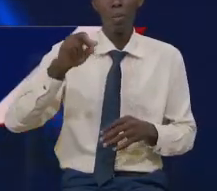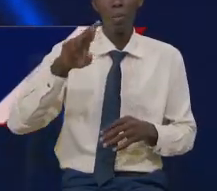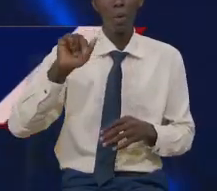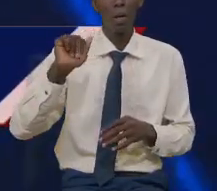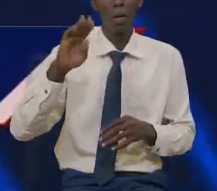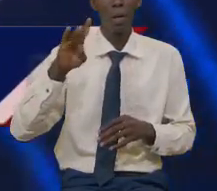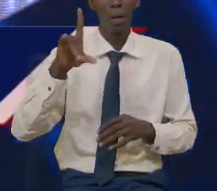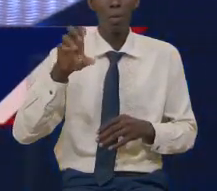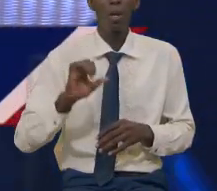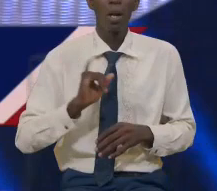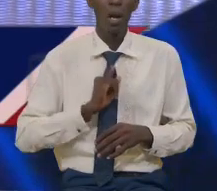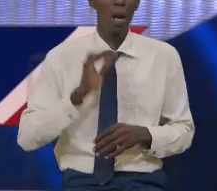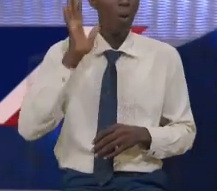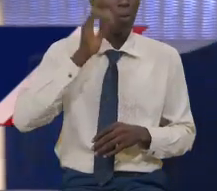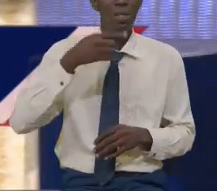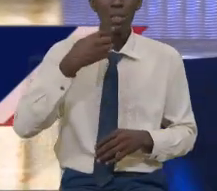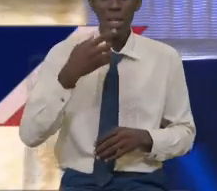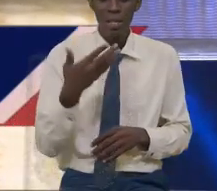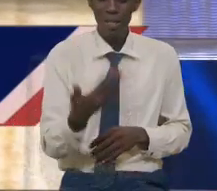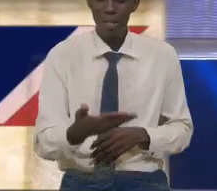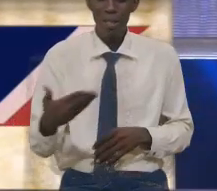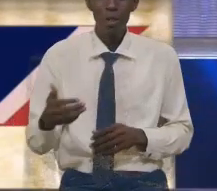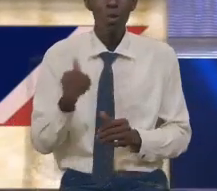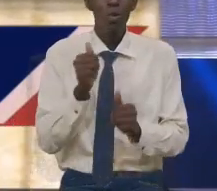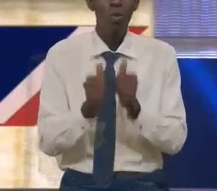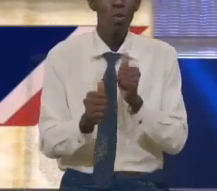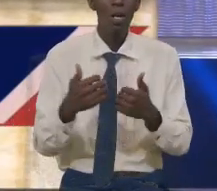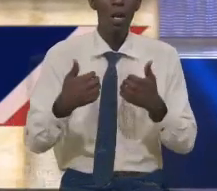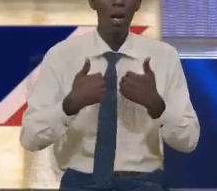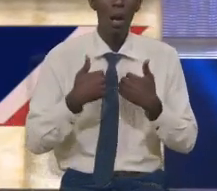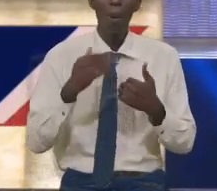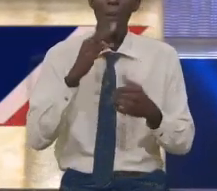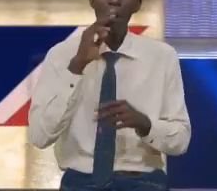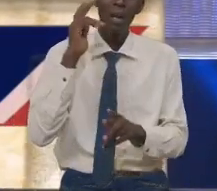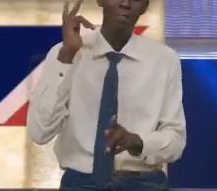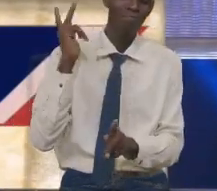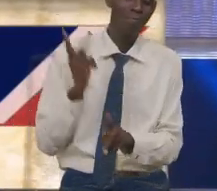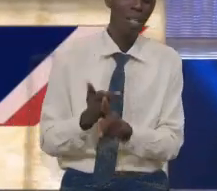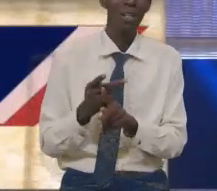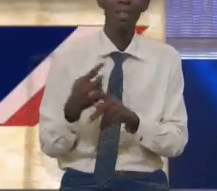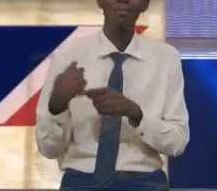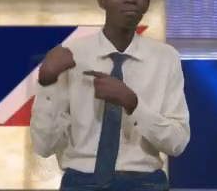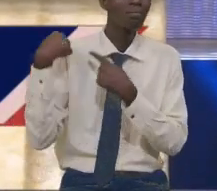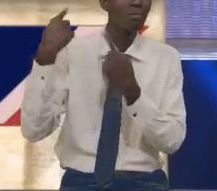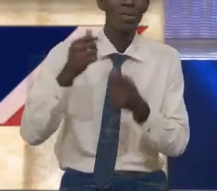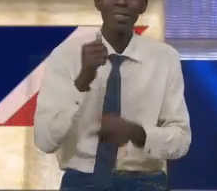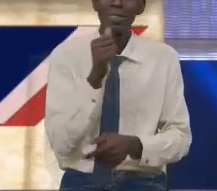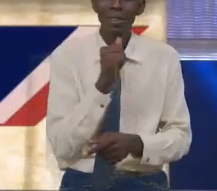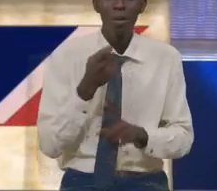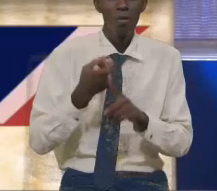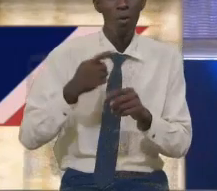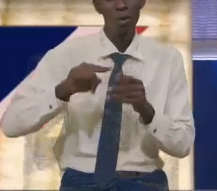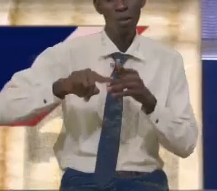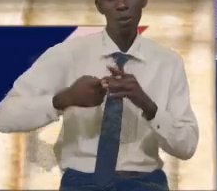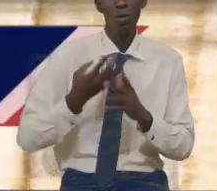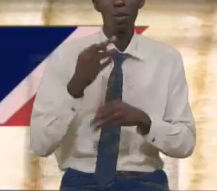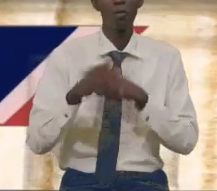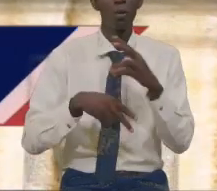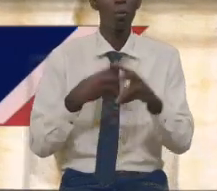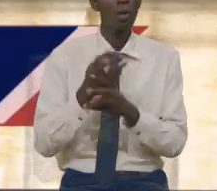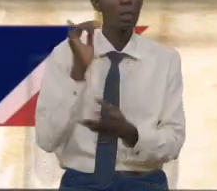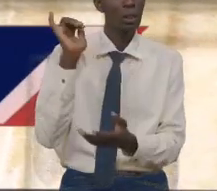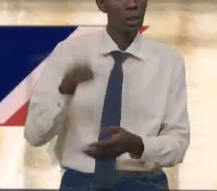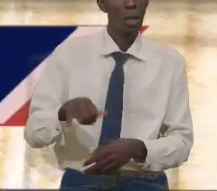utter things which have been kept secret from the foundation of the world. That's